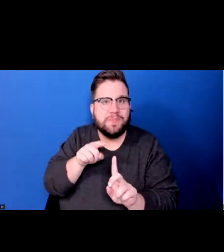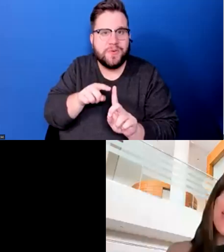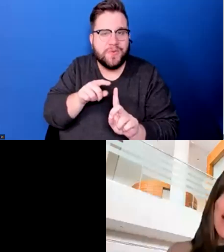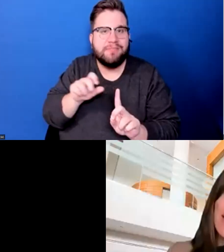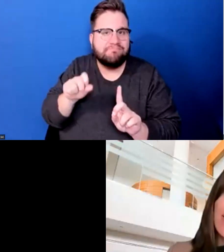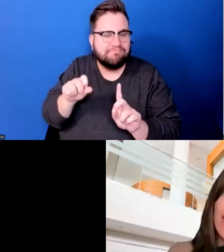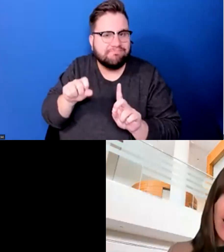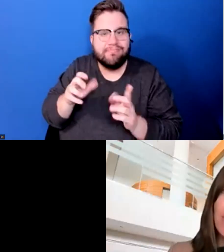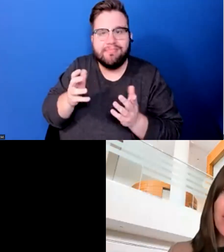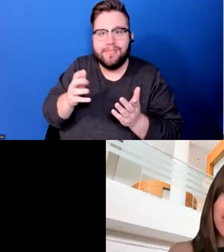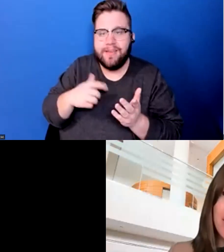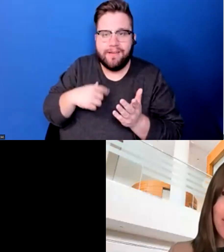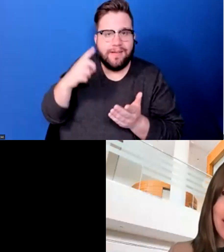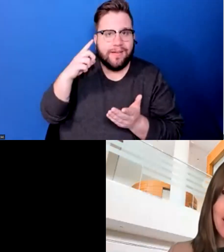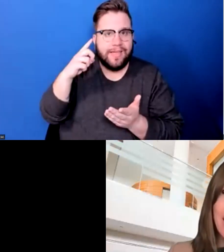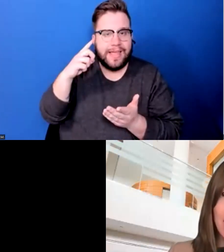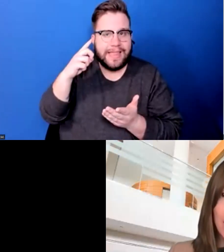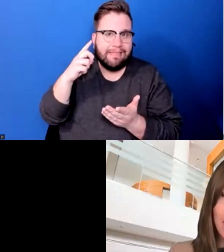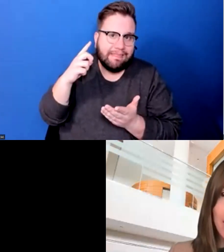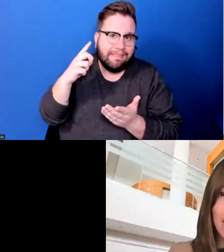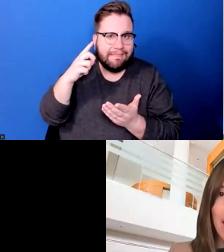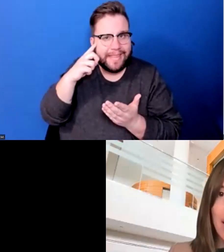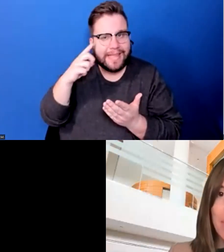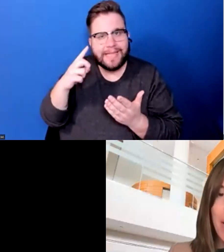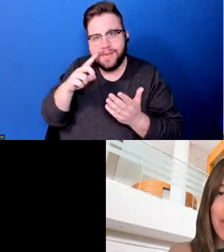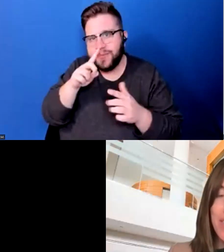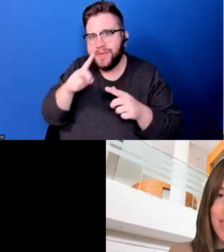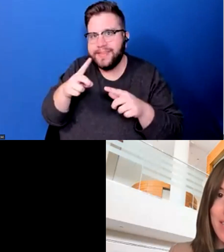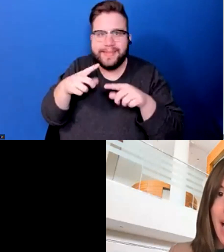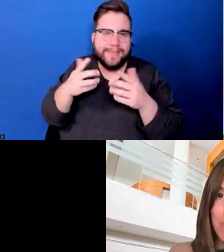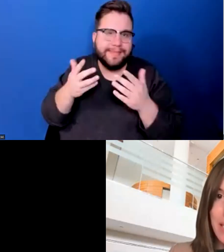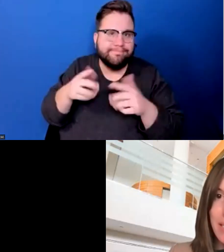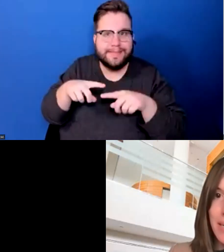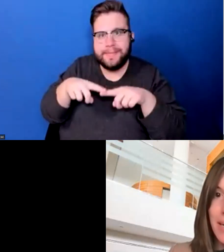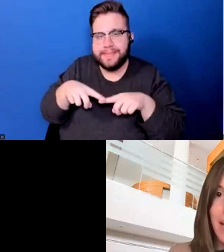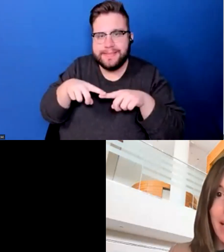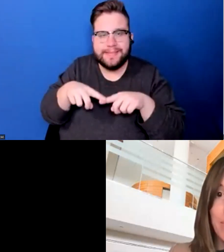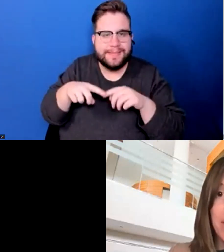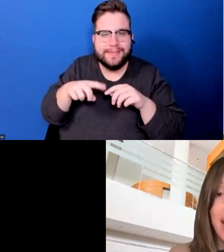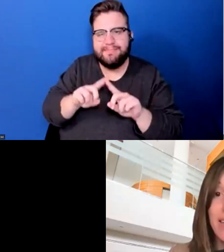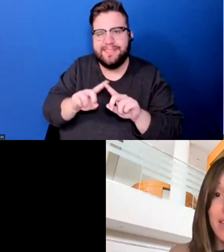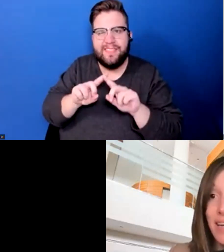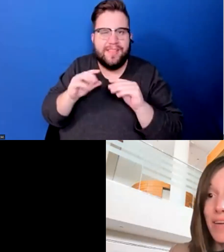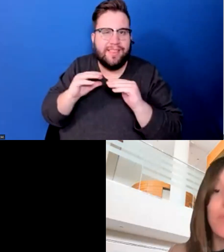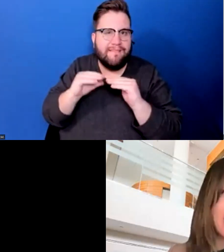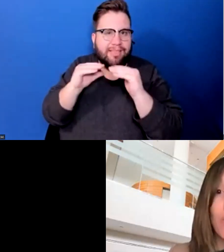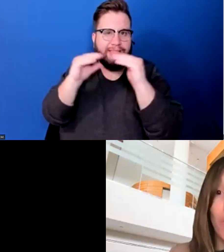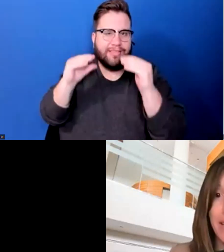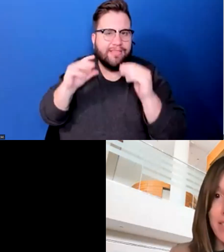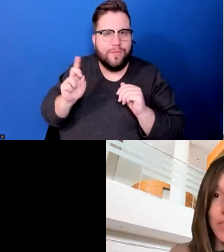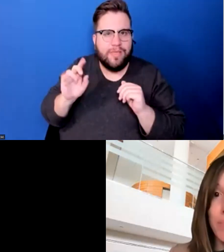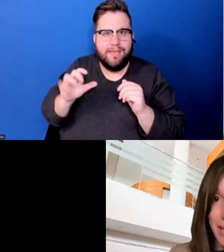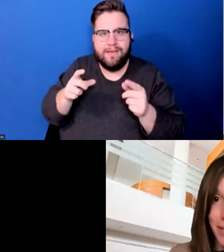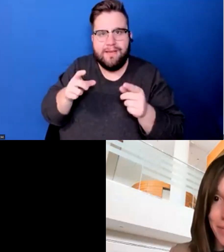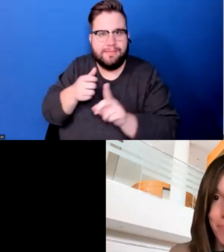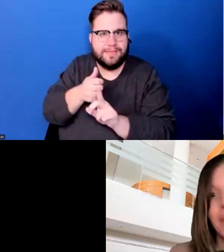would say there's a couple different levels at which this is happening, and we can always